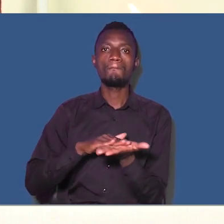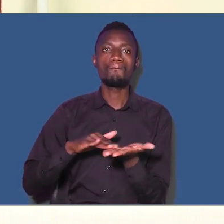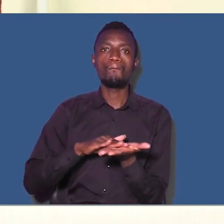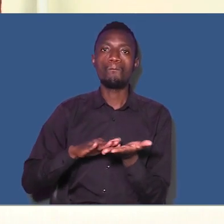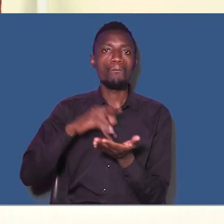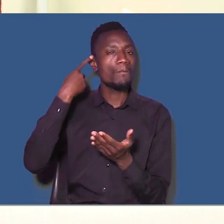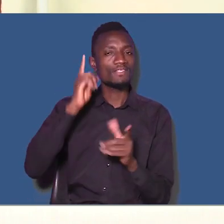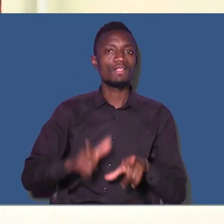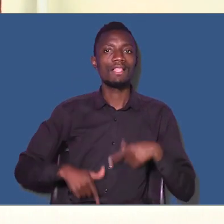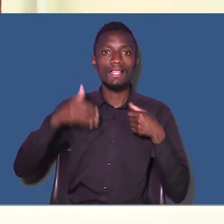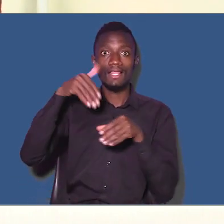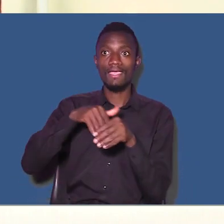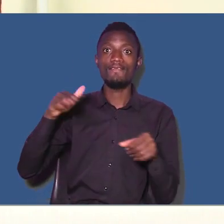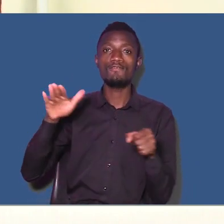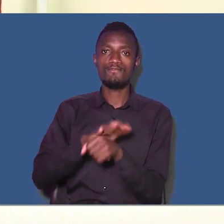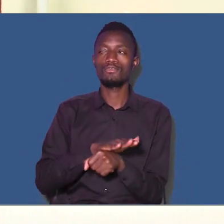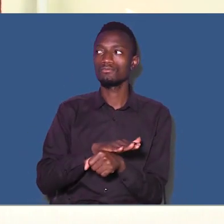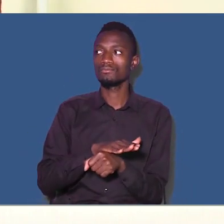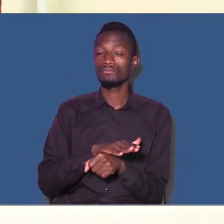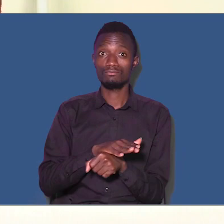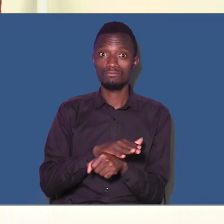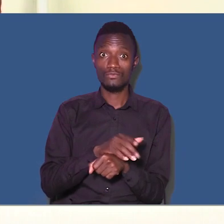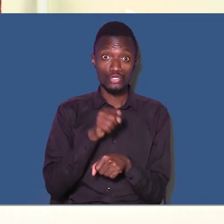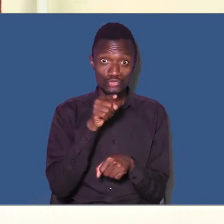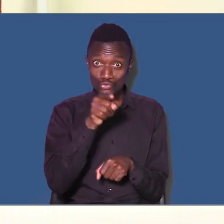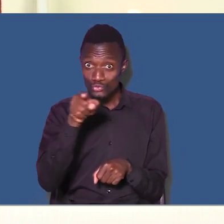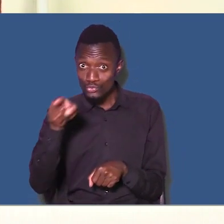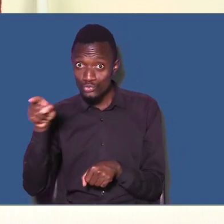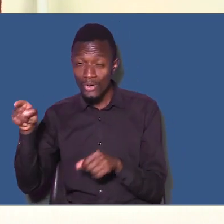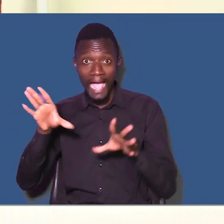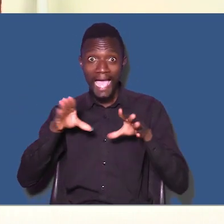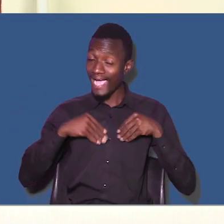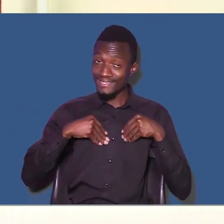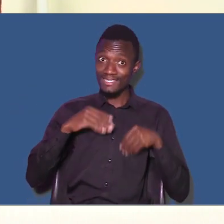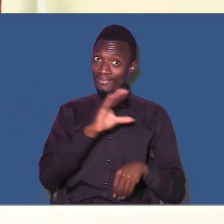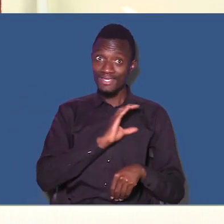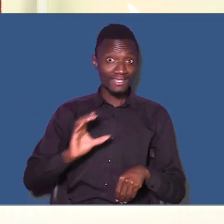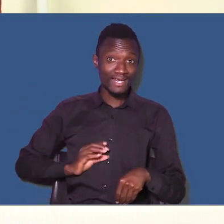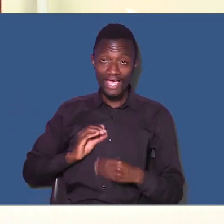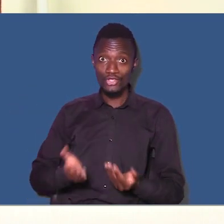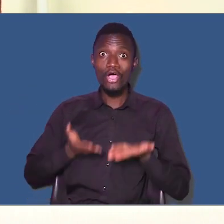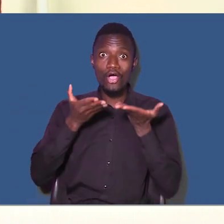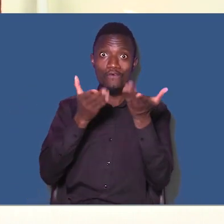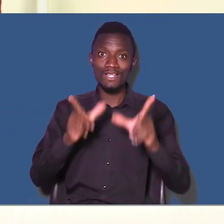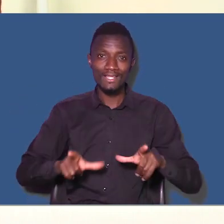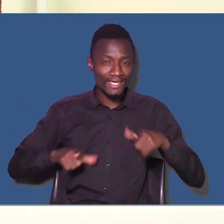life. Have you taken Christ's offer of life? Because he is the one who is